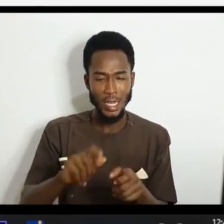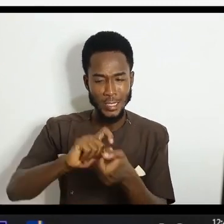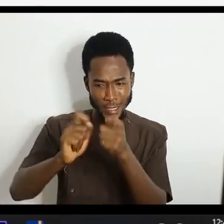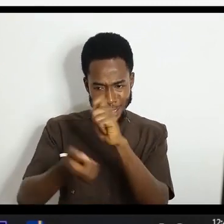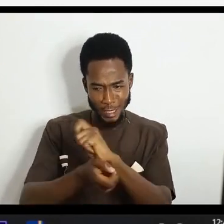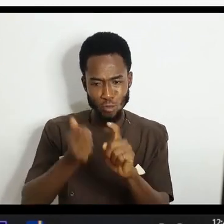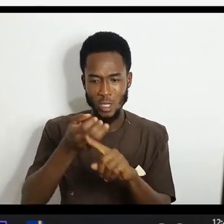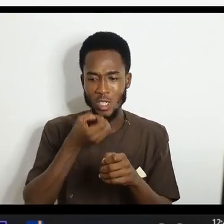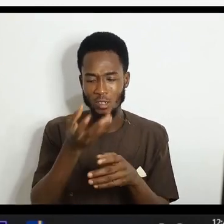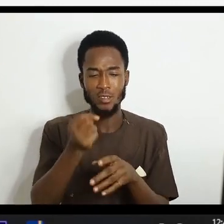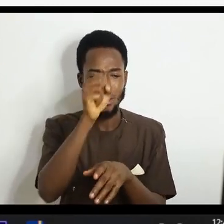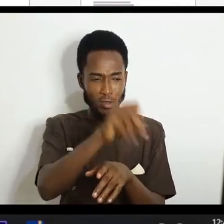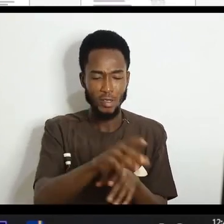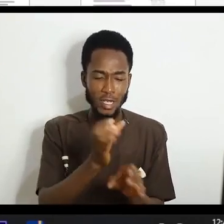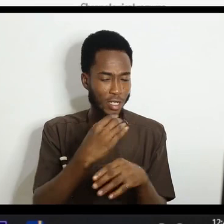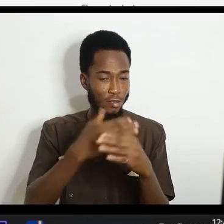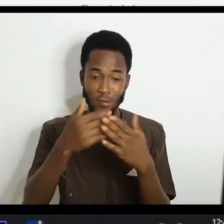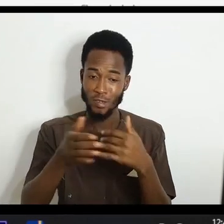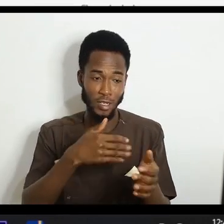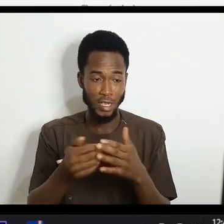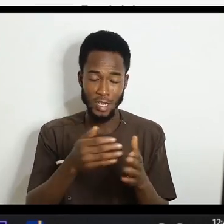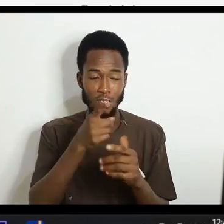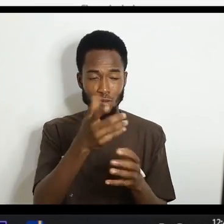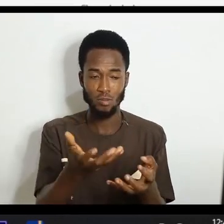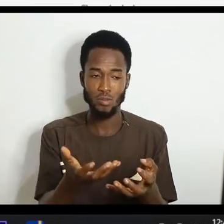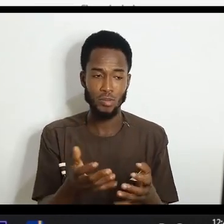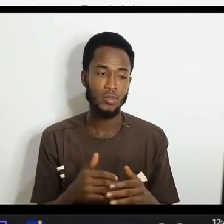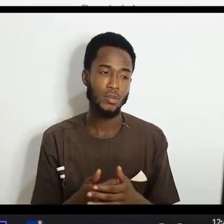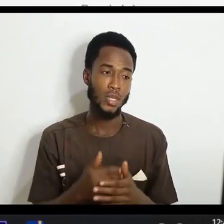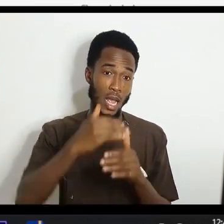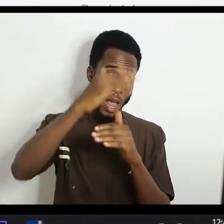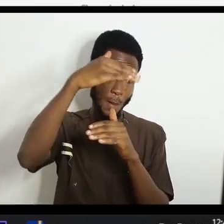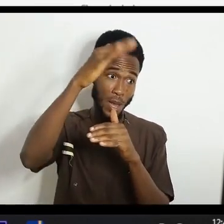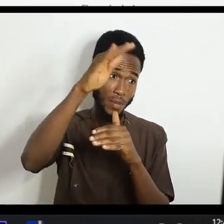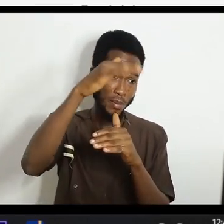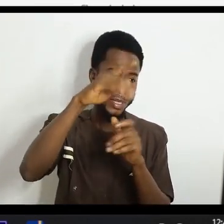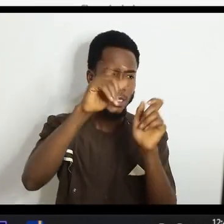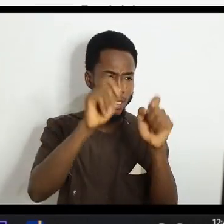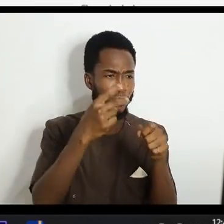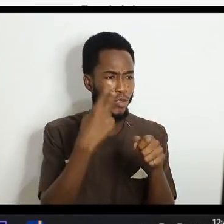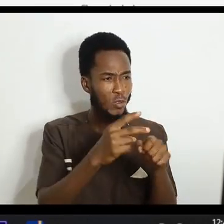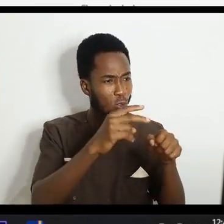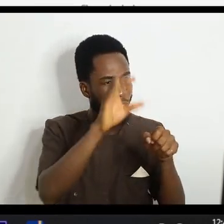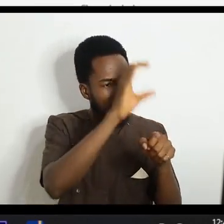info inside to create whatever you want to create. And top here too, you can see